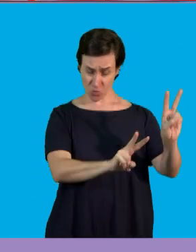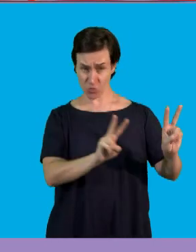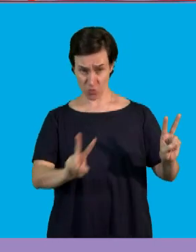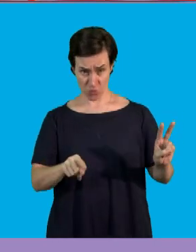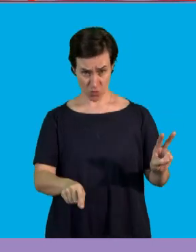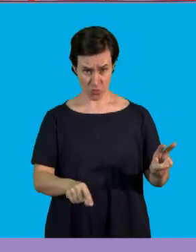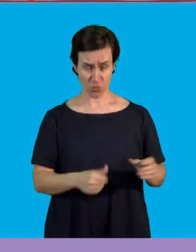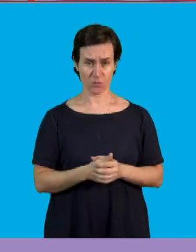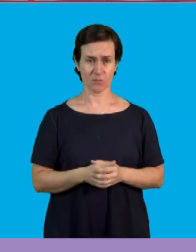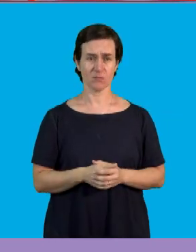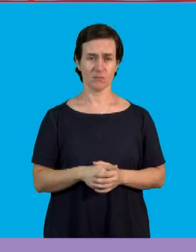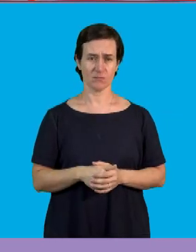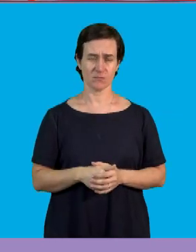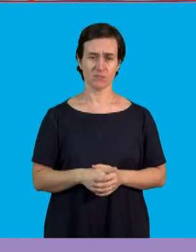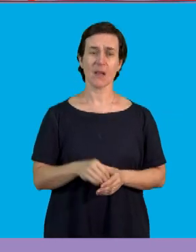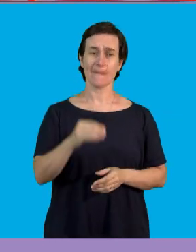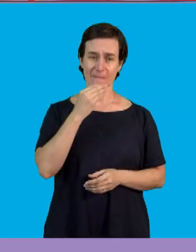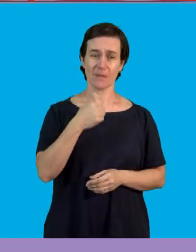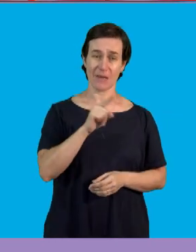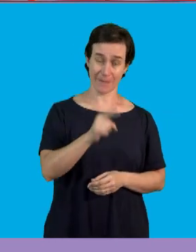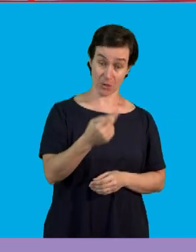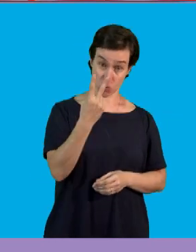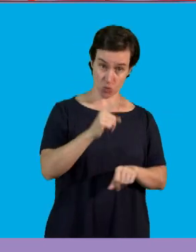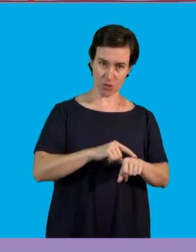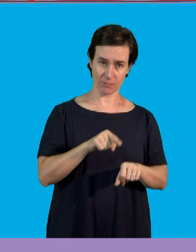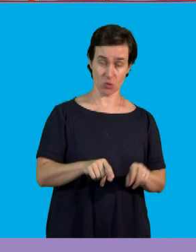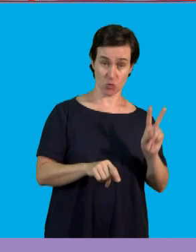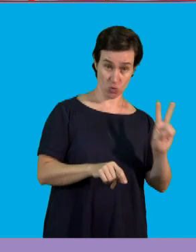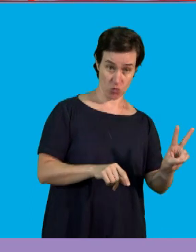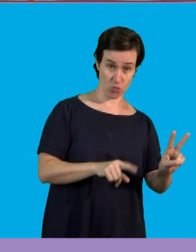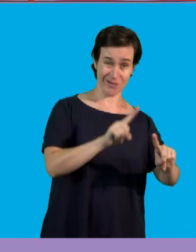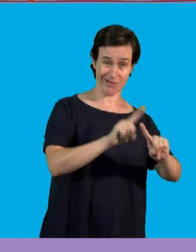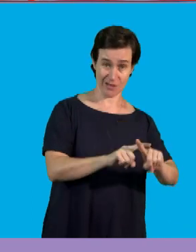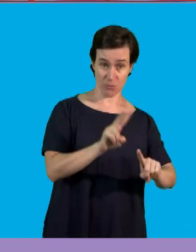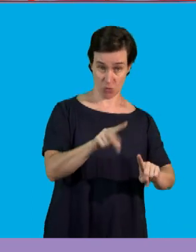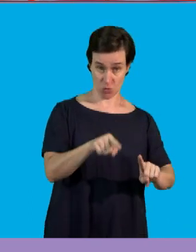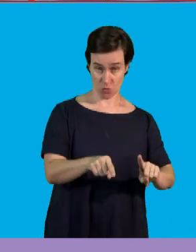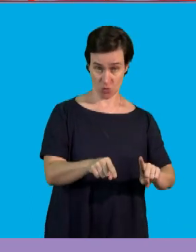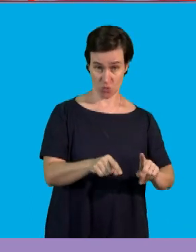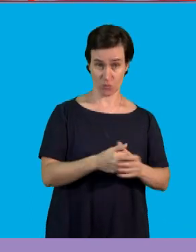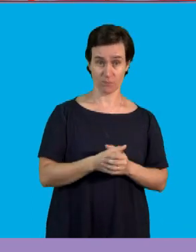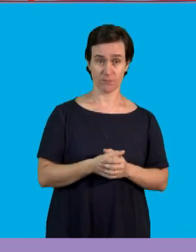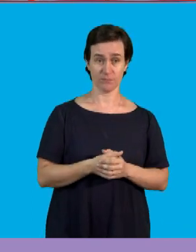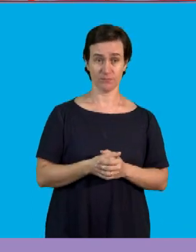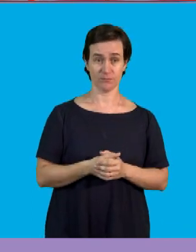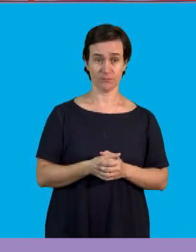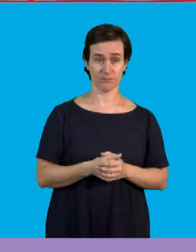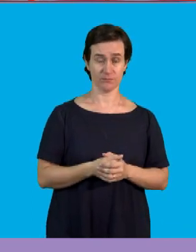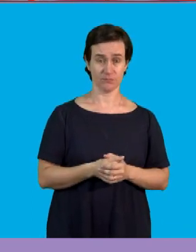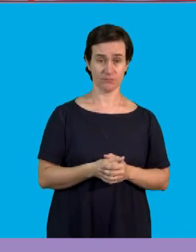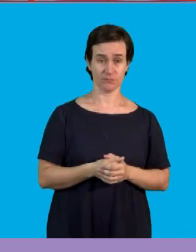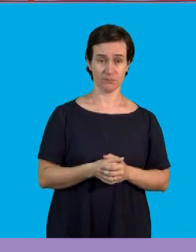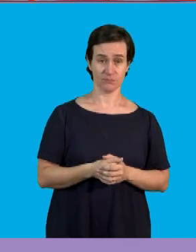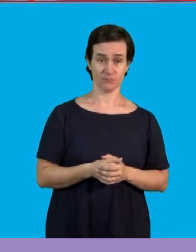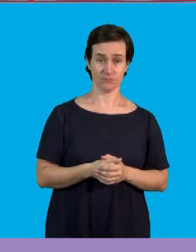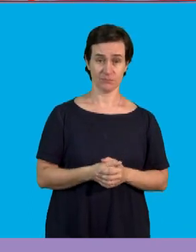need to also make it appear twice there. So that is 2 multiplied by 2. I'll just write that properly so